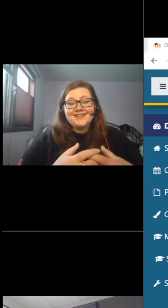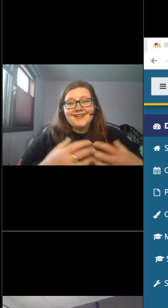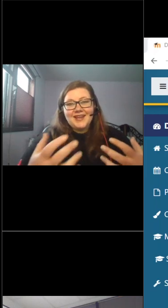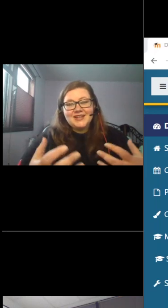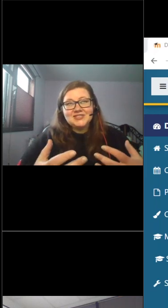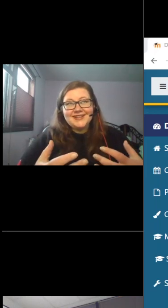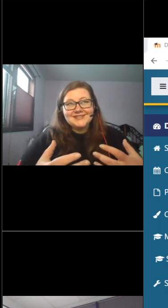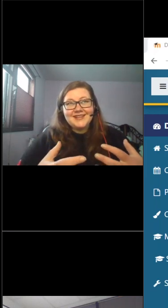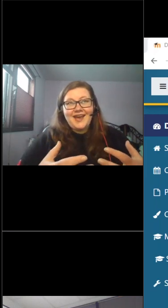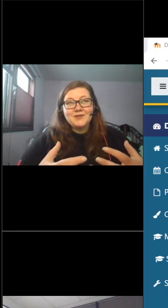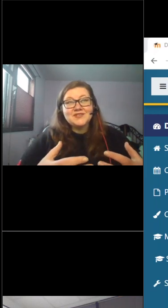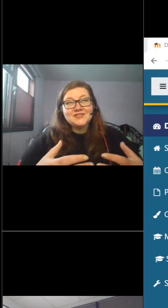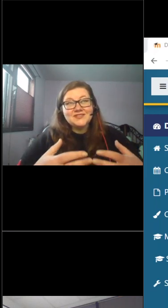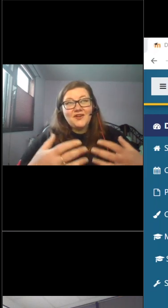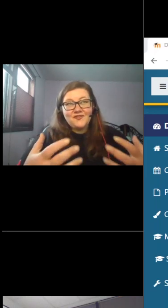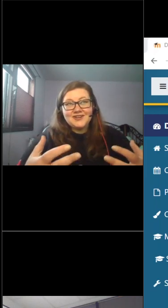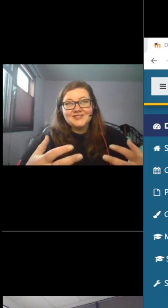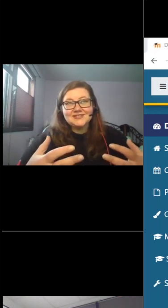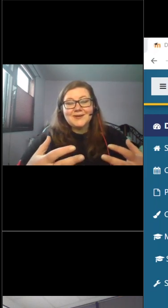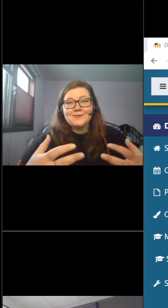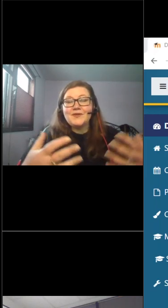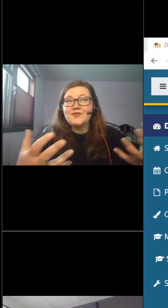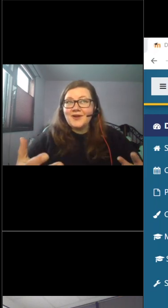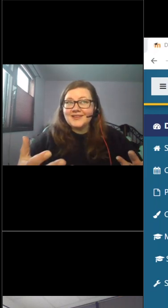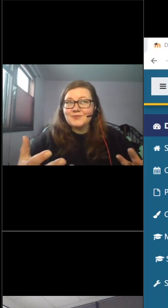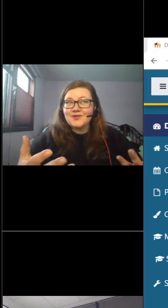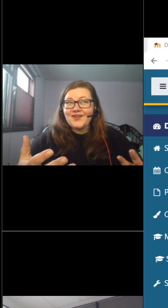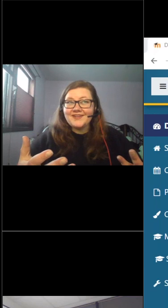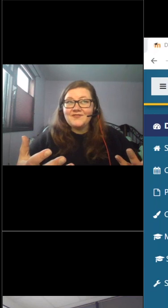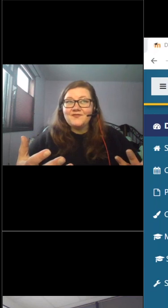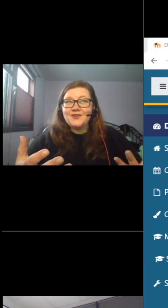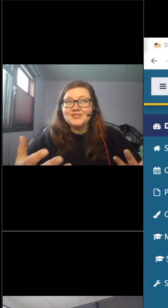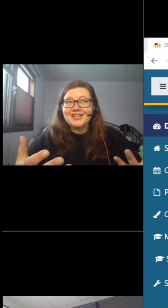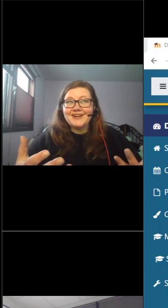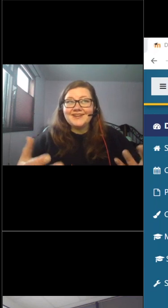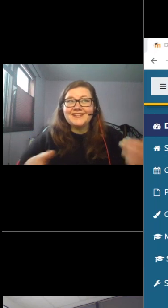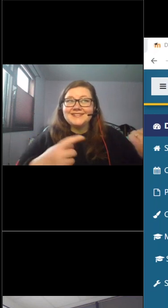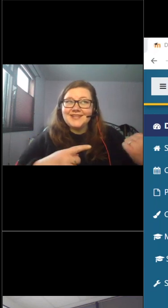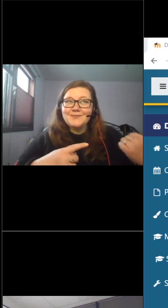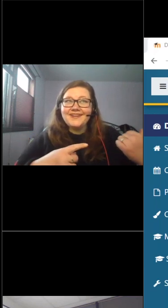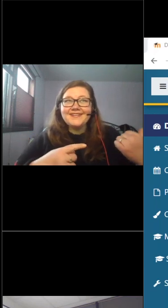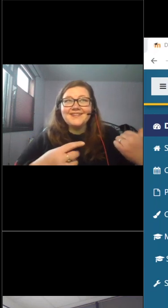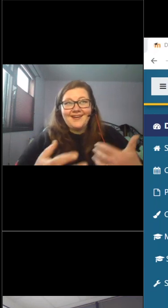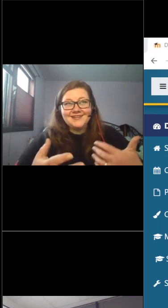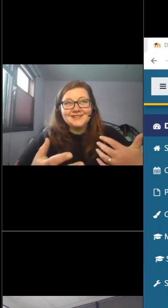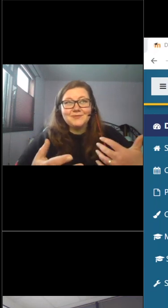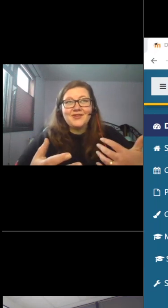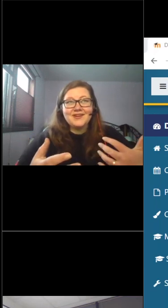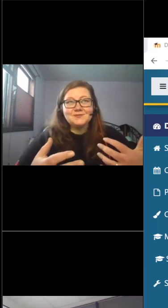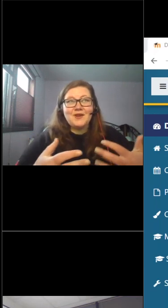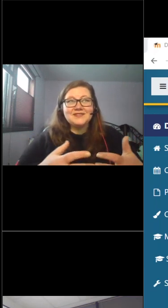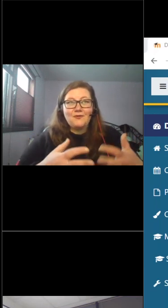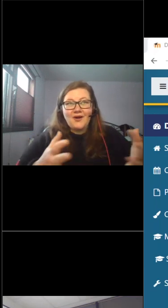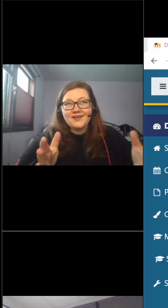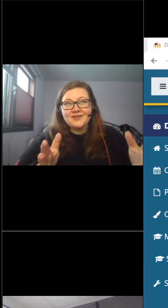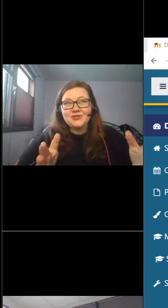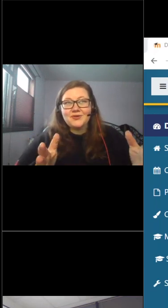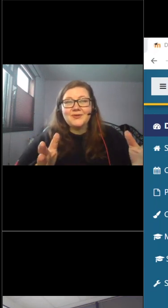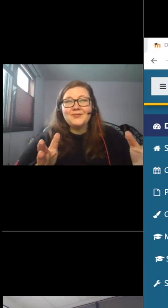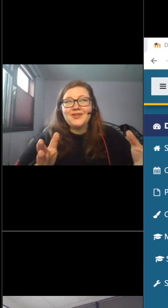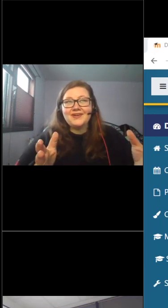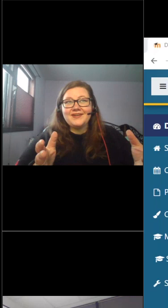can engage in this again. This is our first, if you were at the provider info share in December, you had a similar experience of